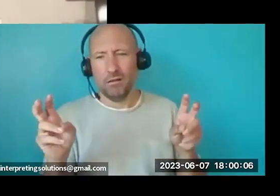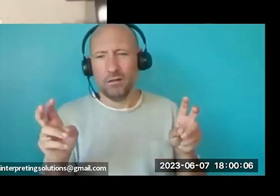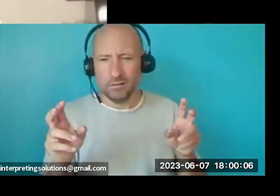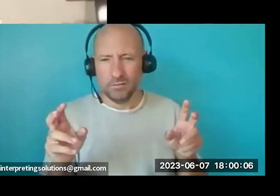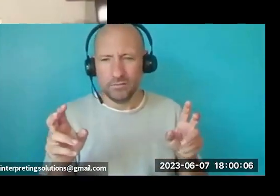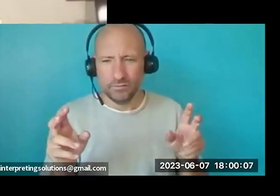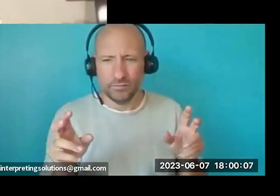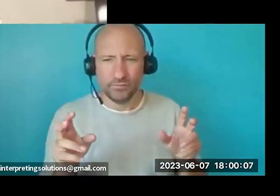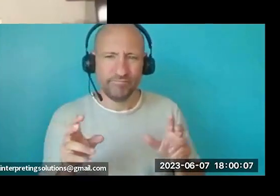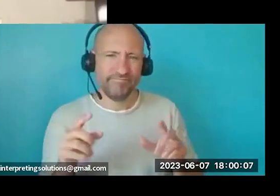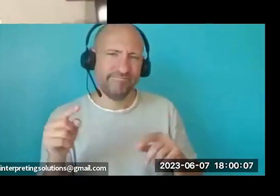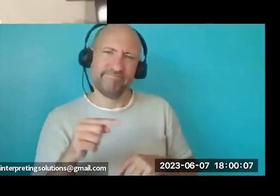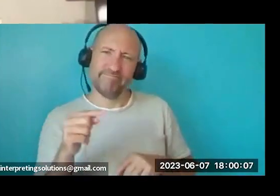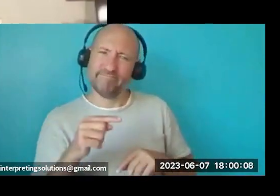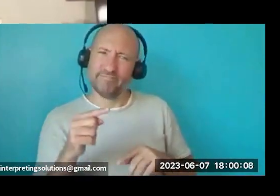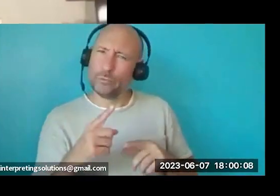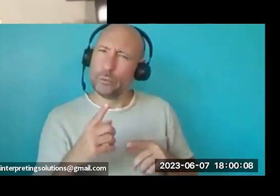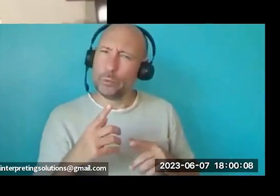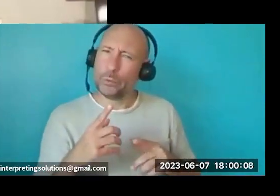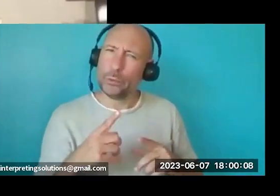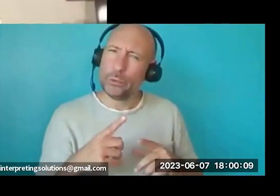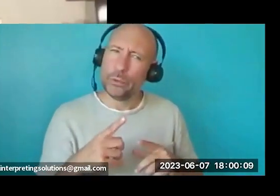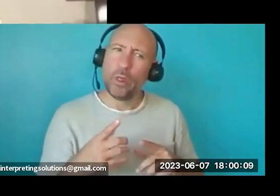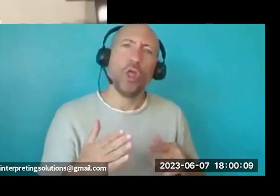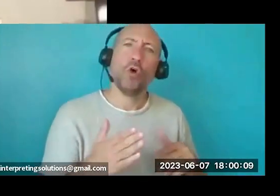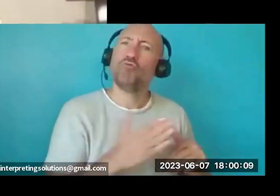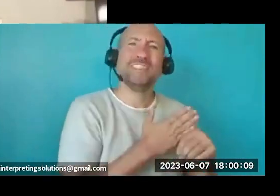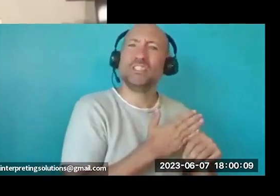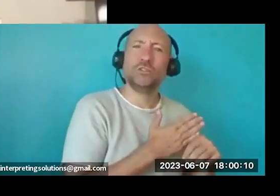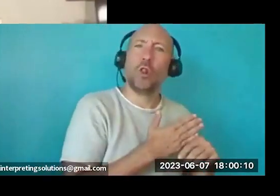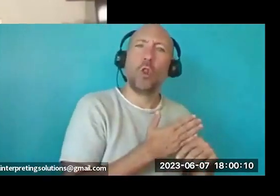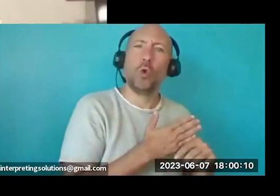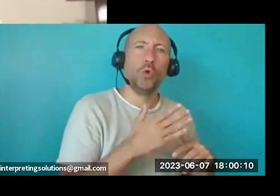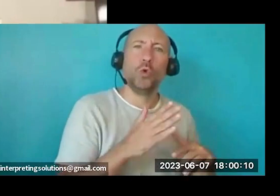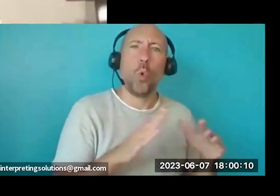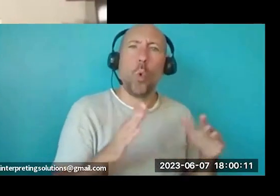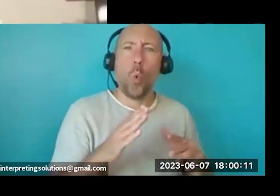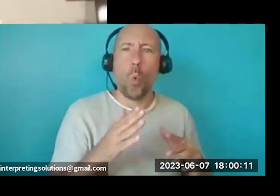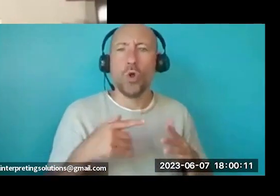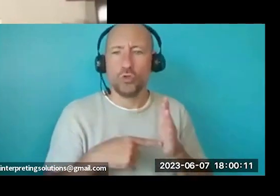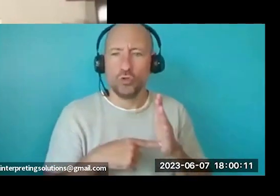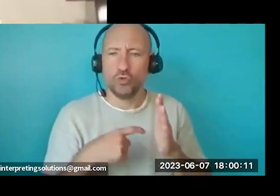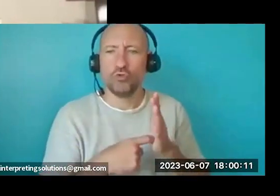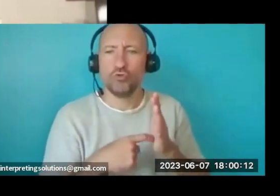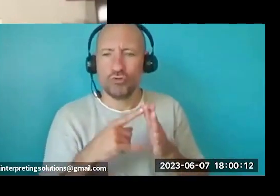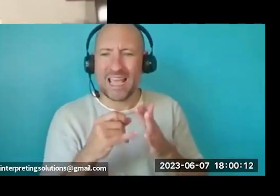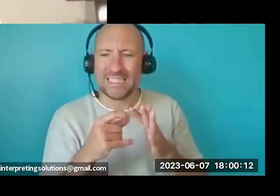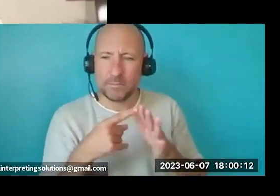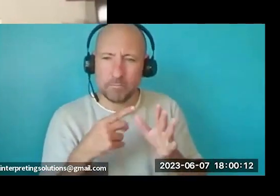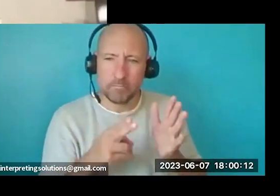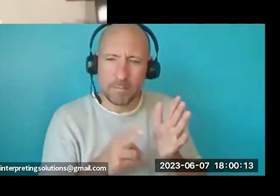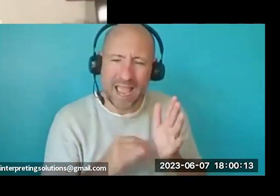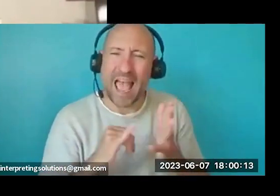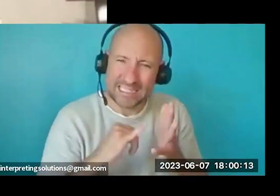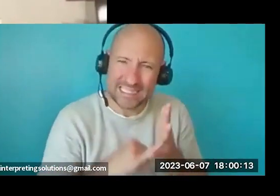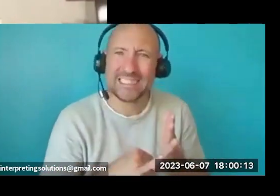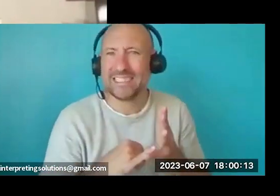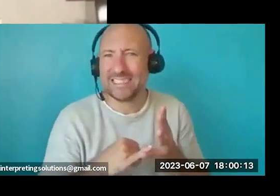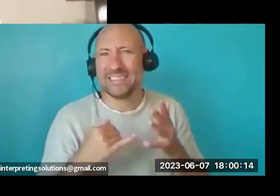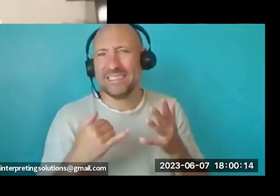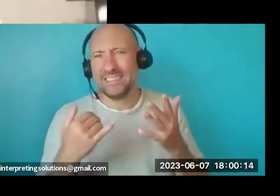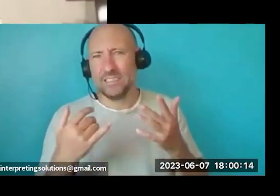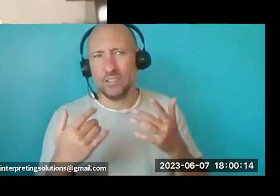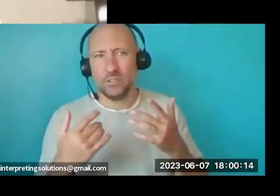it distinguishable from the original work without the description. It will be in